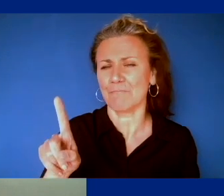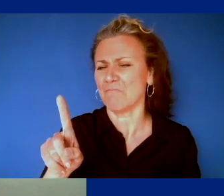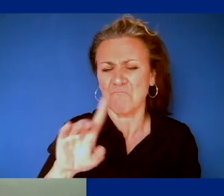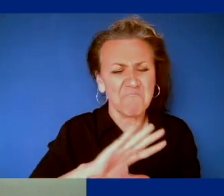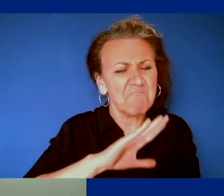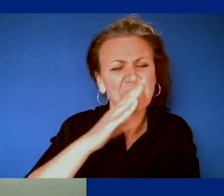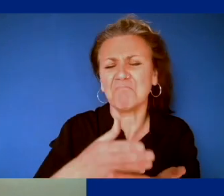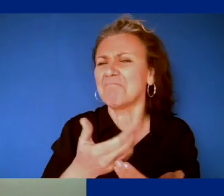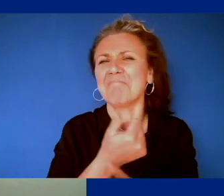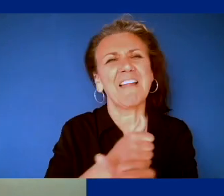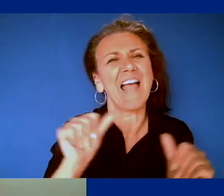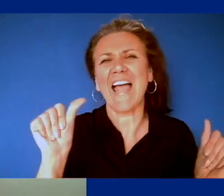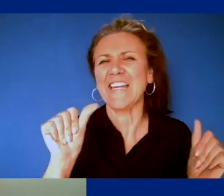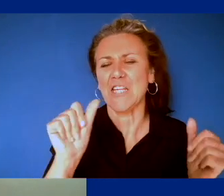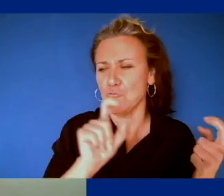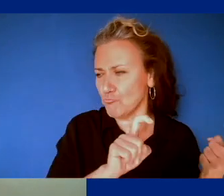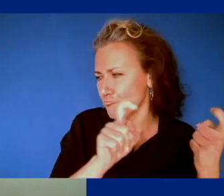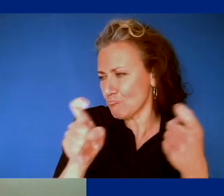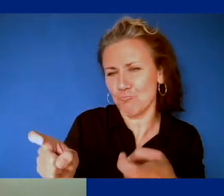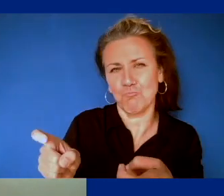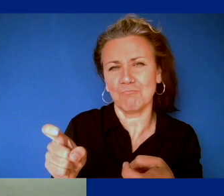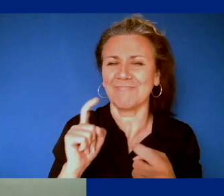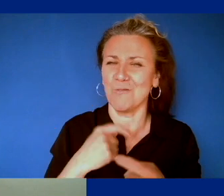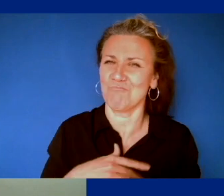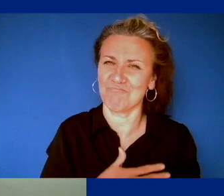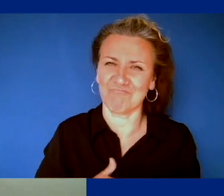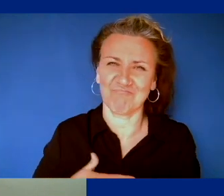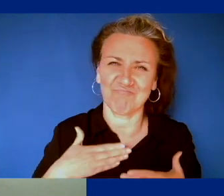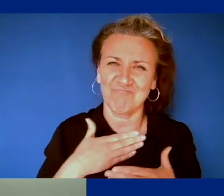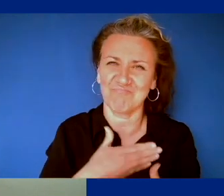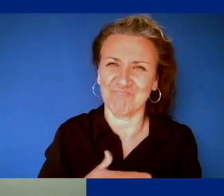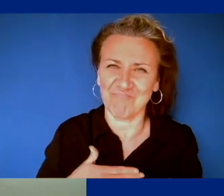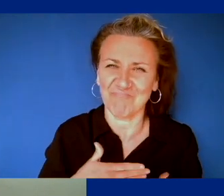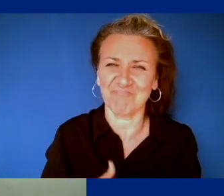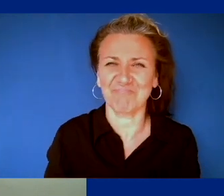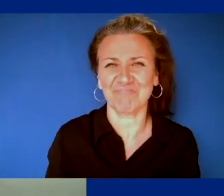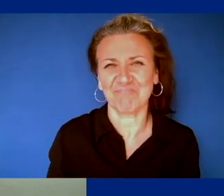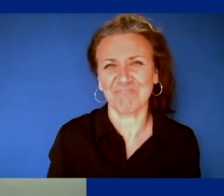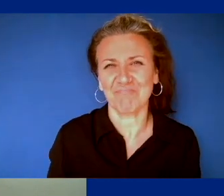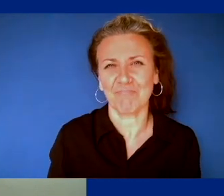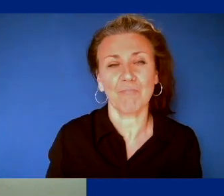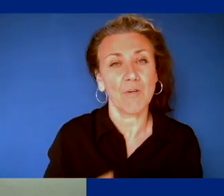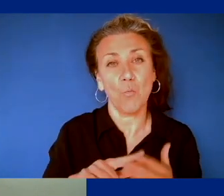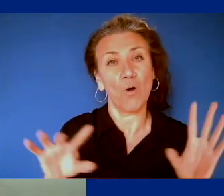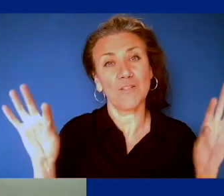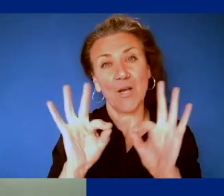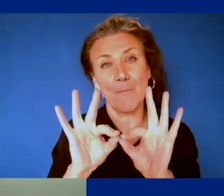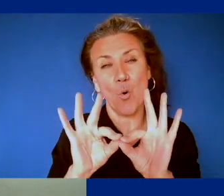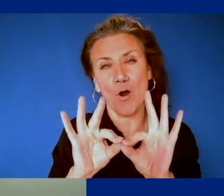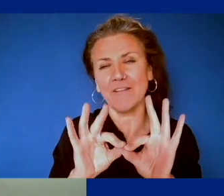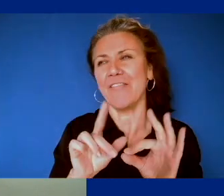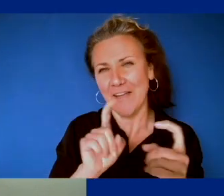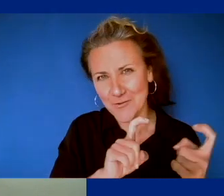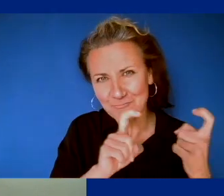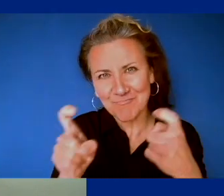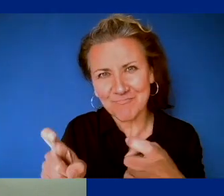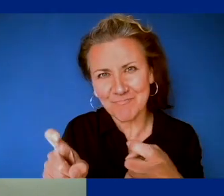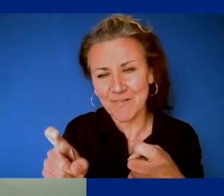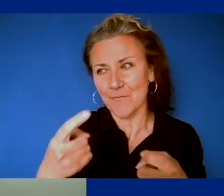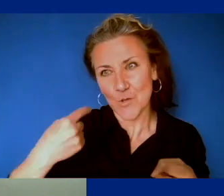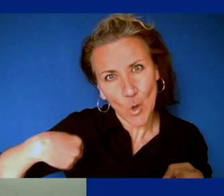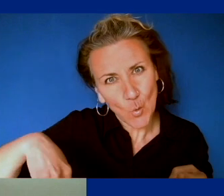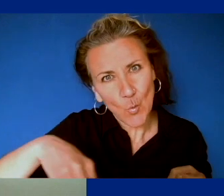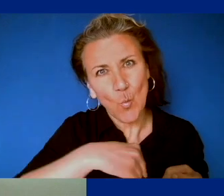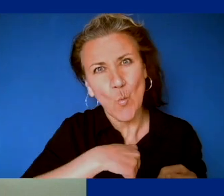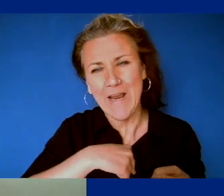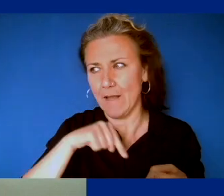44321. Any amount you can contribute is appreciated. What is important is that you give